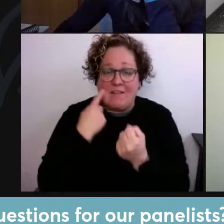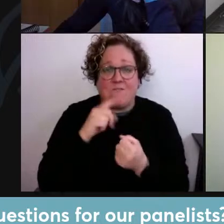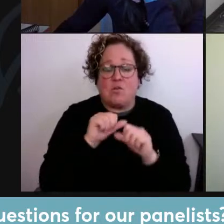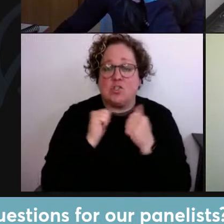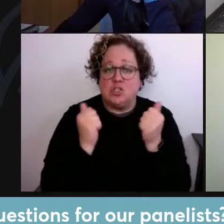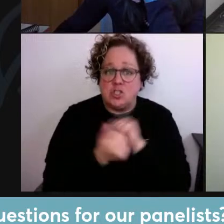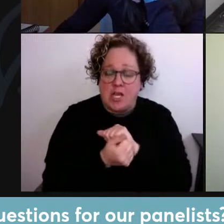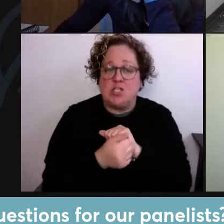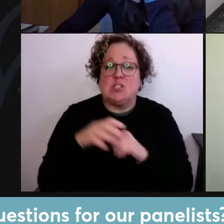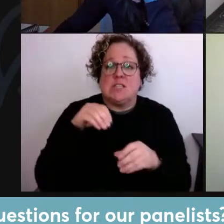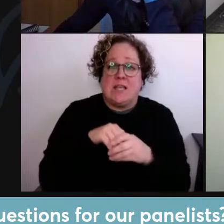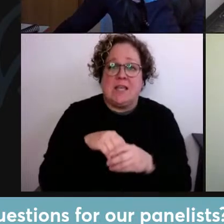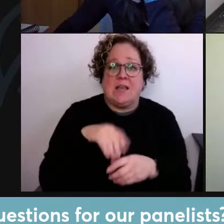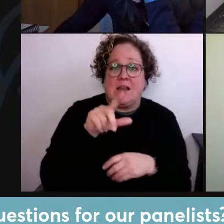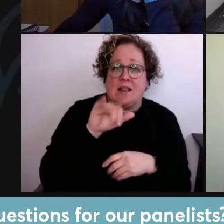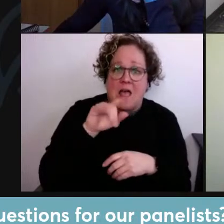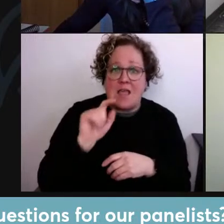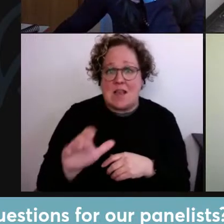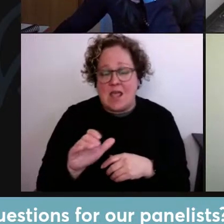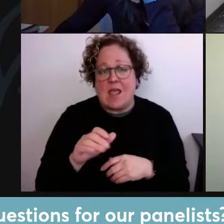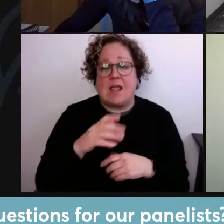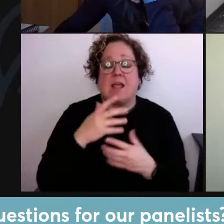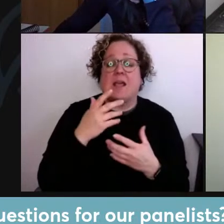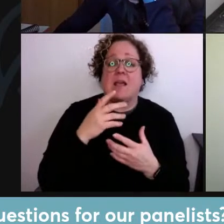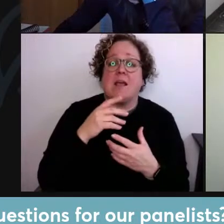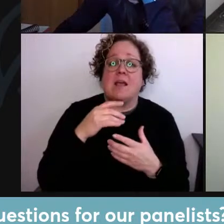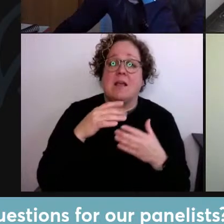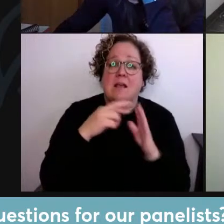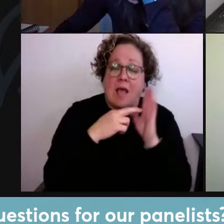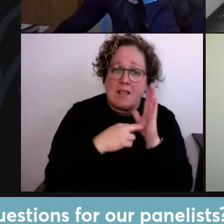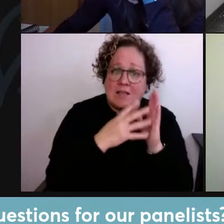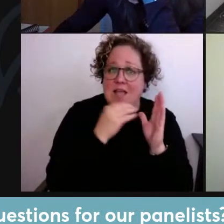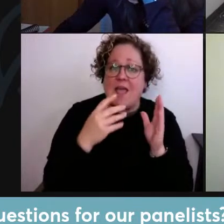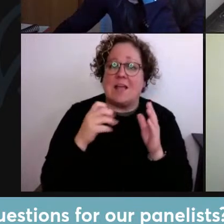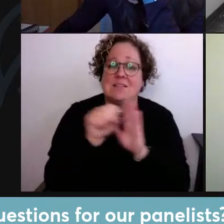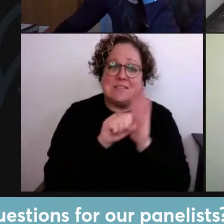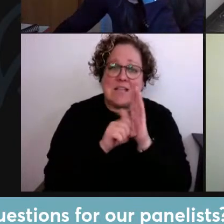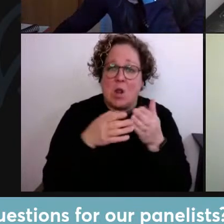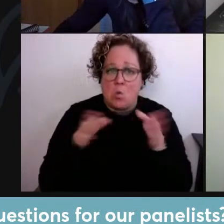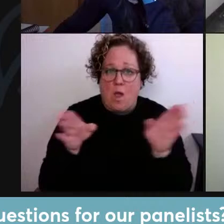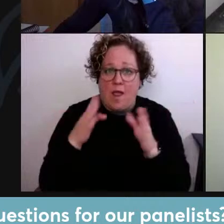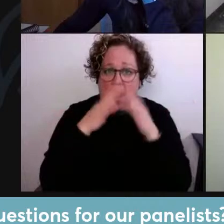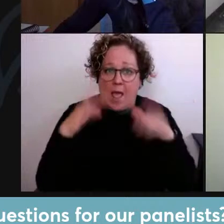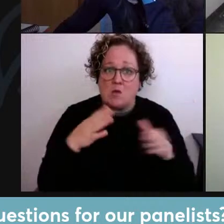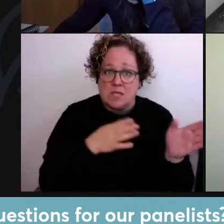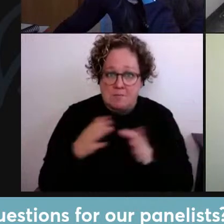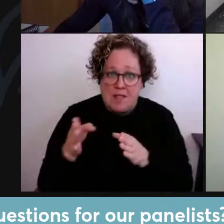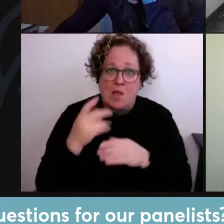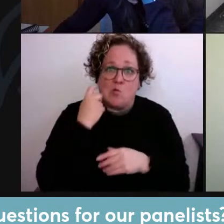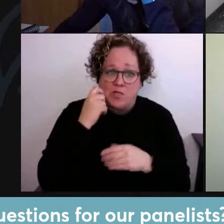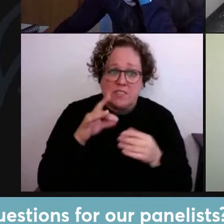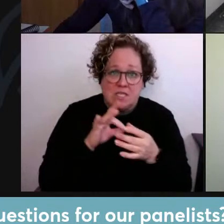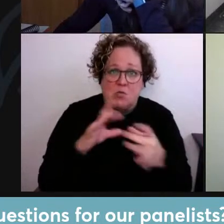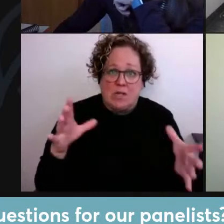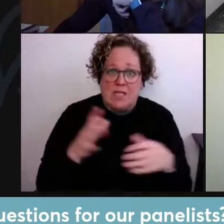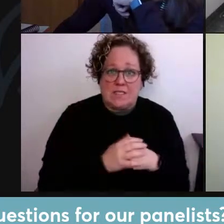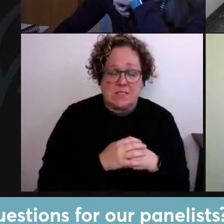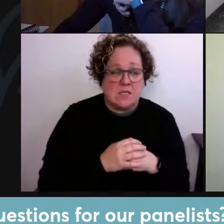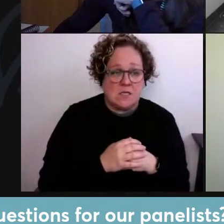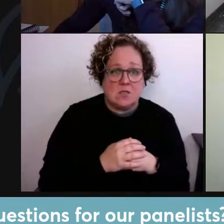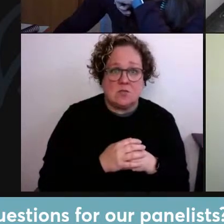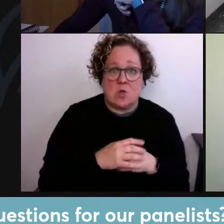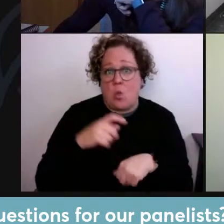in LIHTC guidelines and the statewide housing plan that was recently released. So the time is